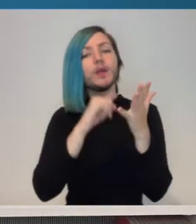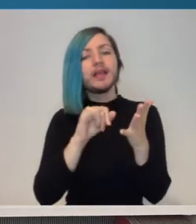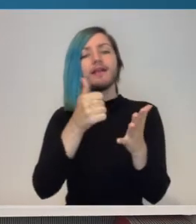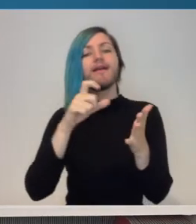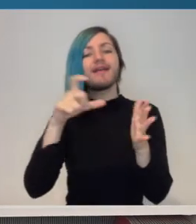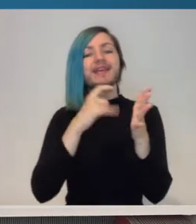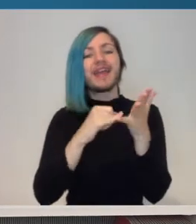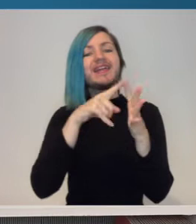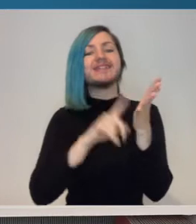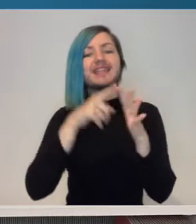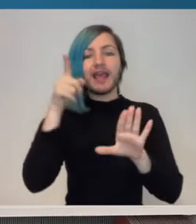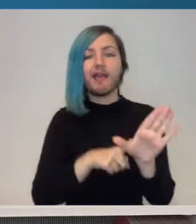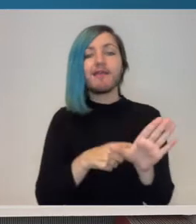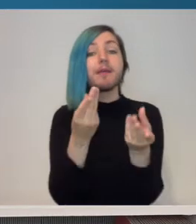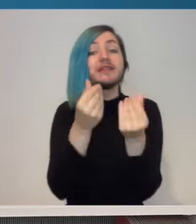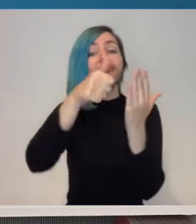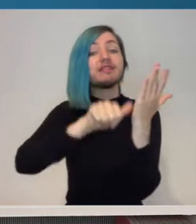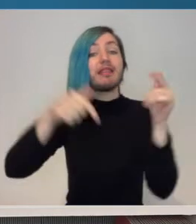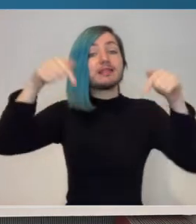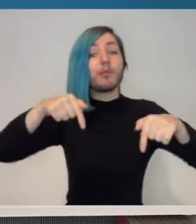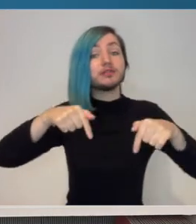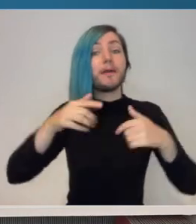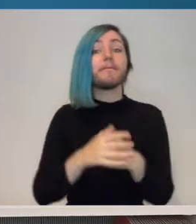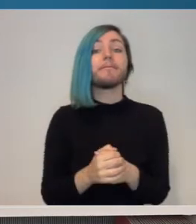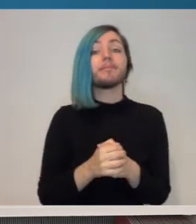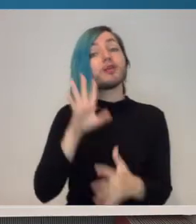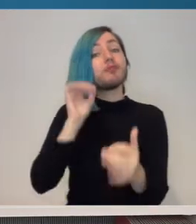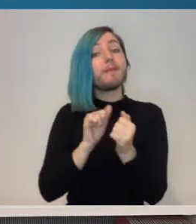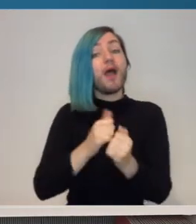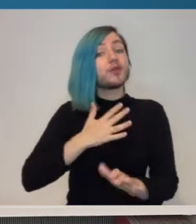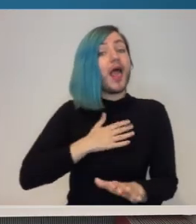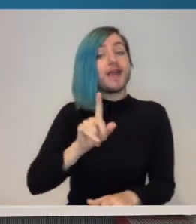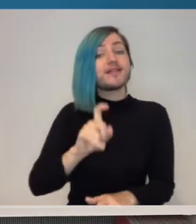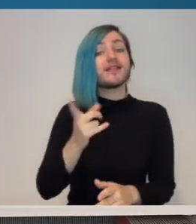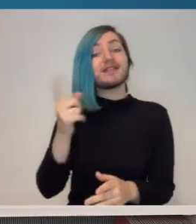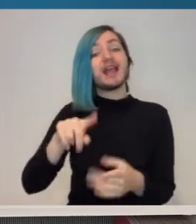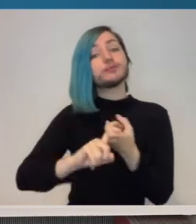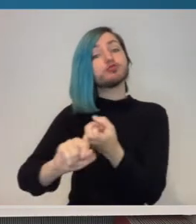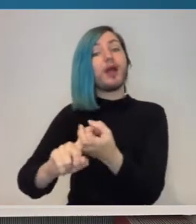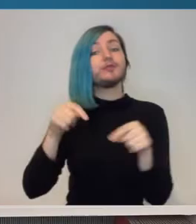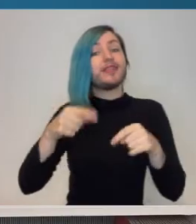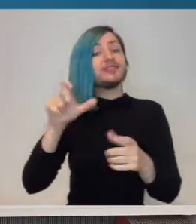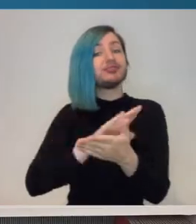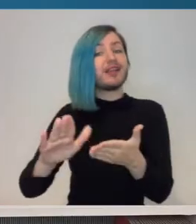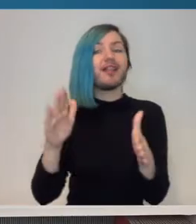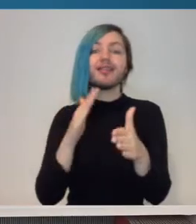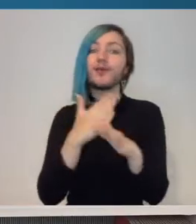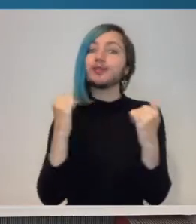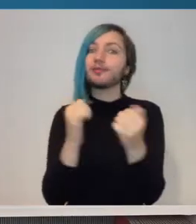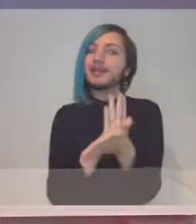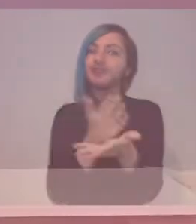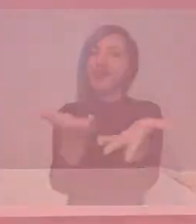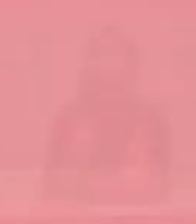find all the materials you'll need for this workshop listed at the bottom of the screen, and don't forget to like and subscribe to our channel. Enjoy the workshop.